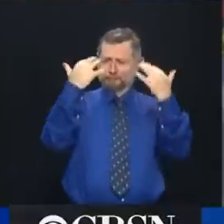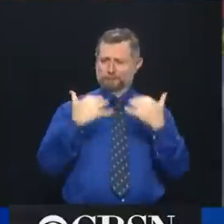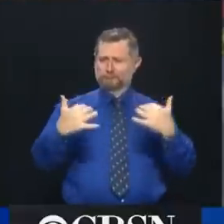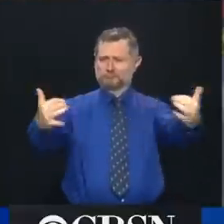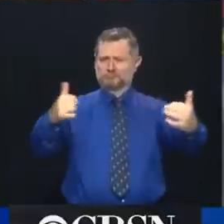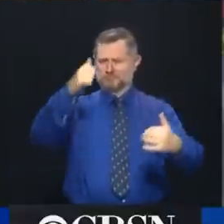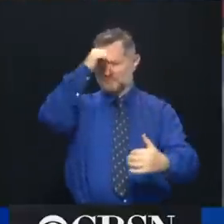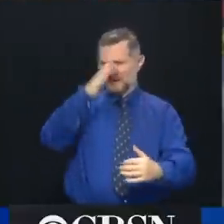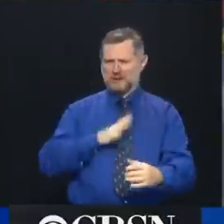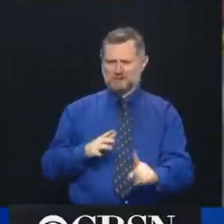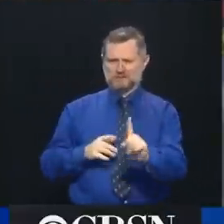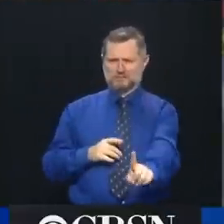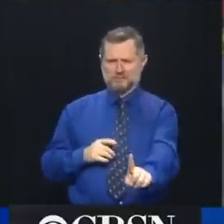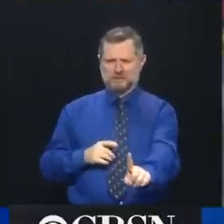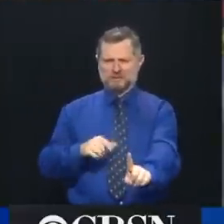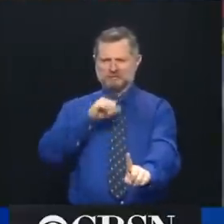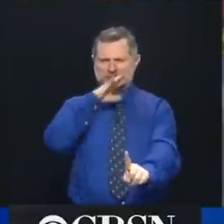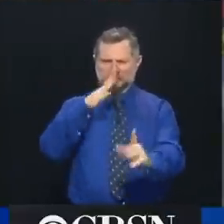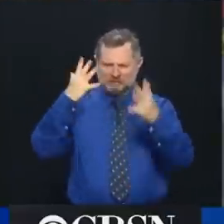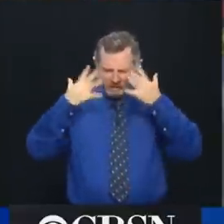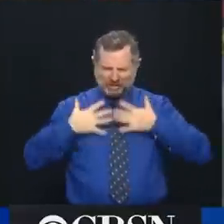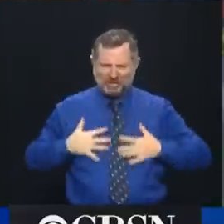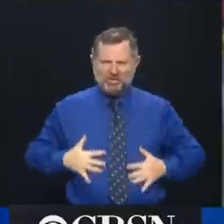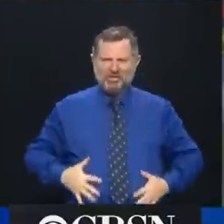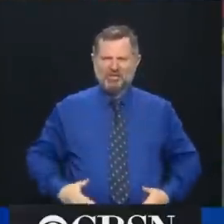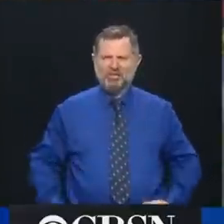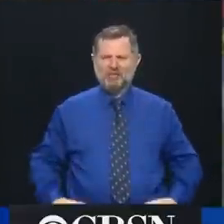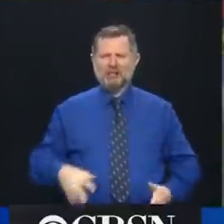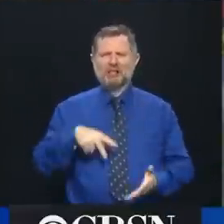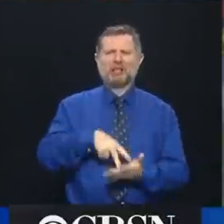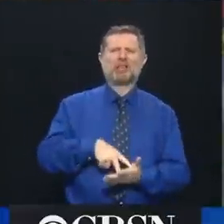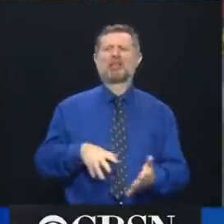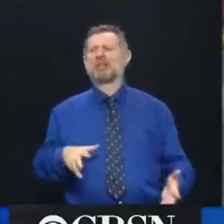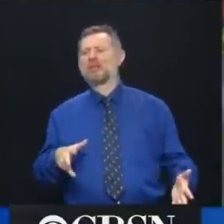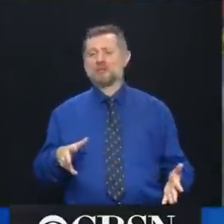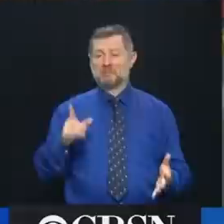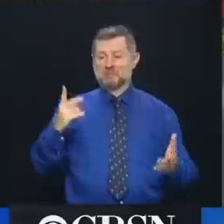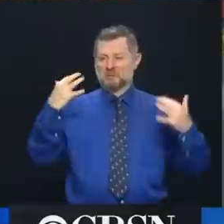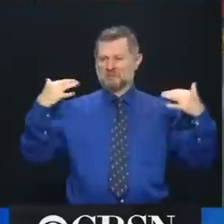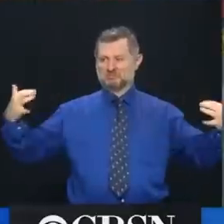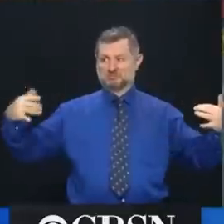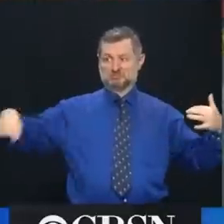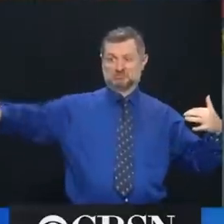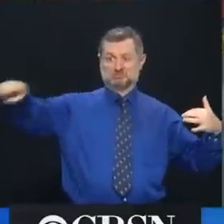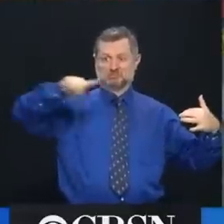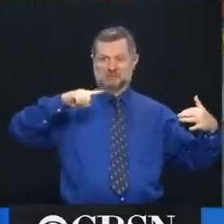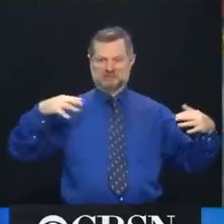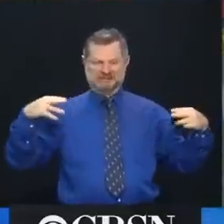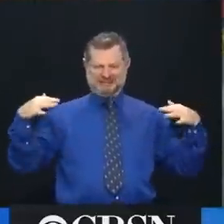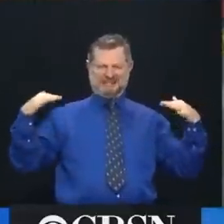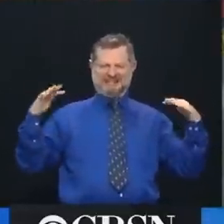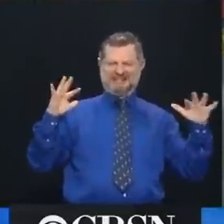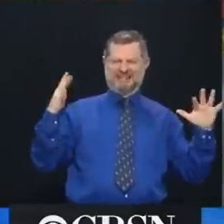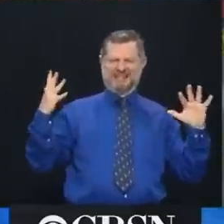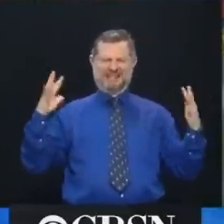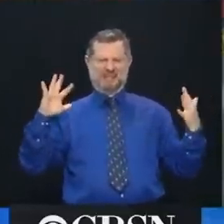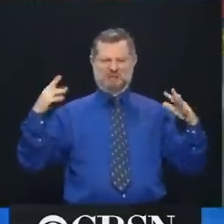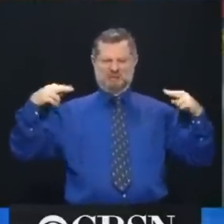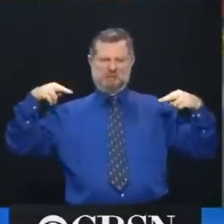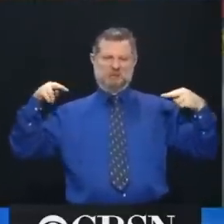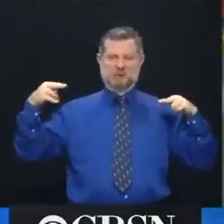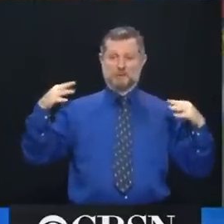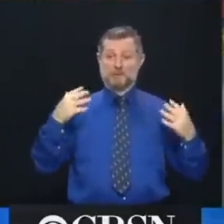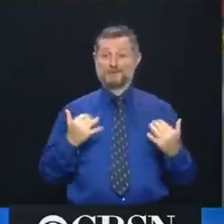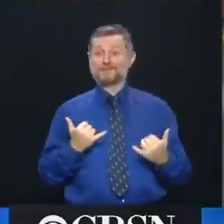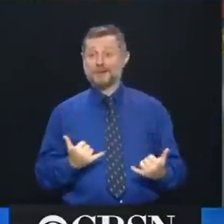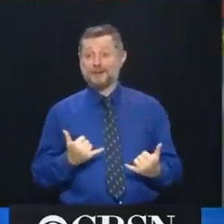blood in stark contrast to the timid souls on the sidelines today for the first